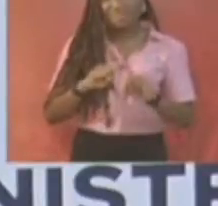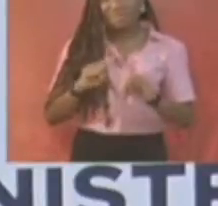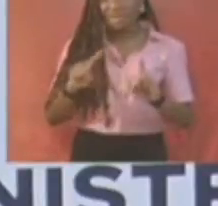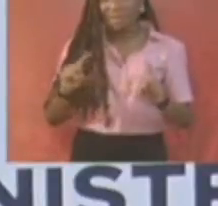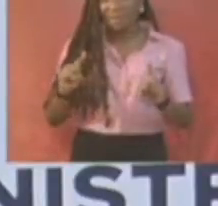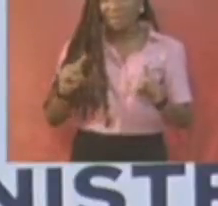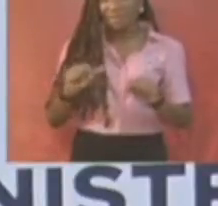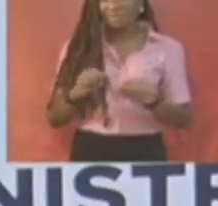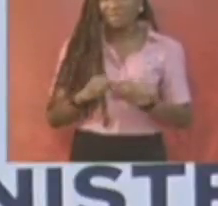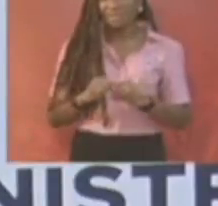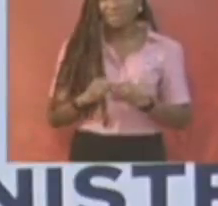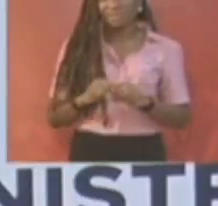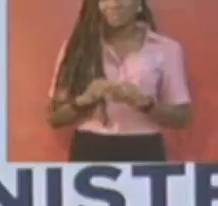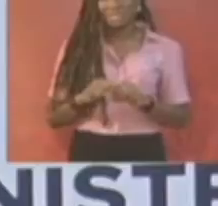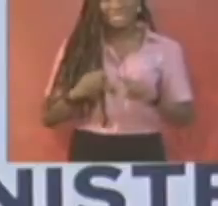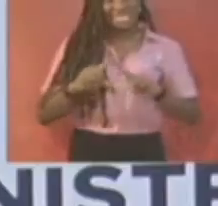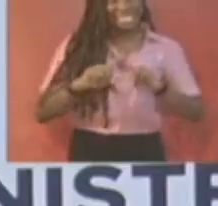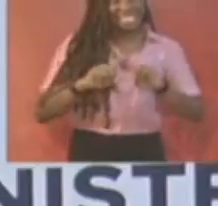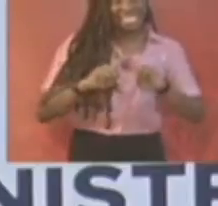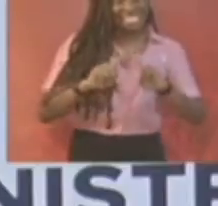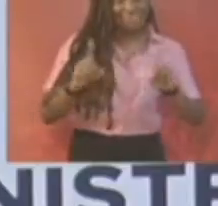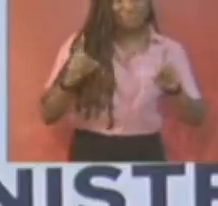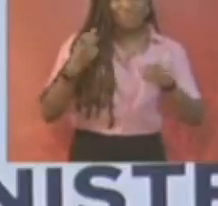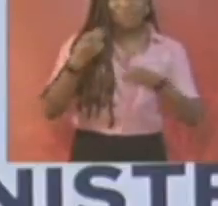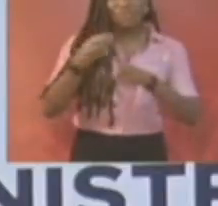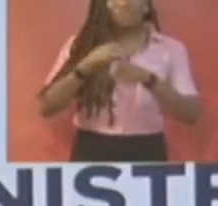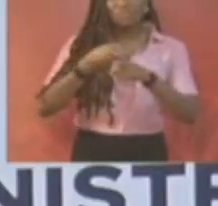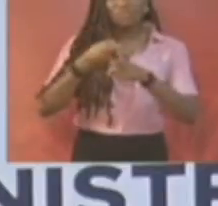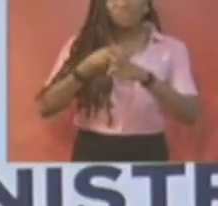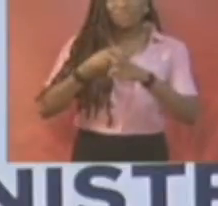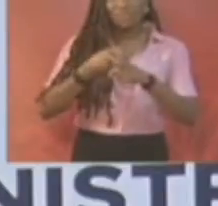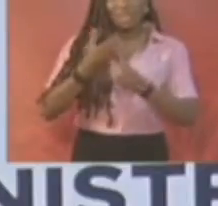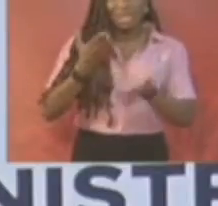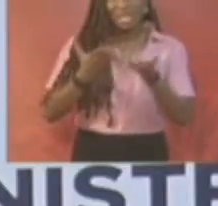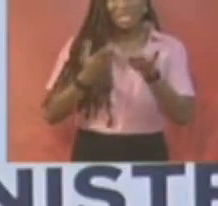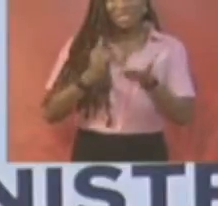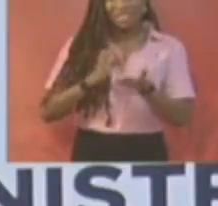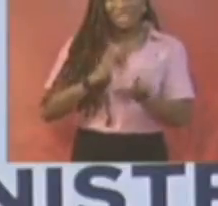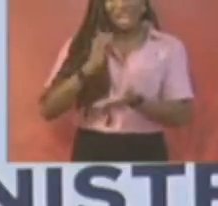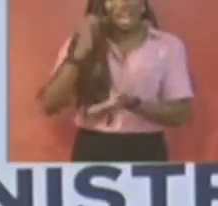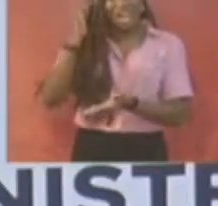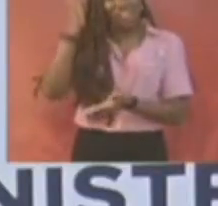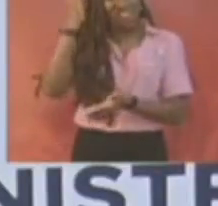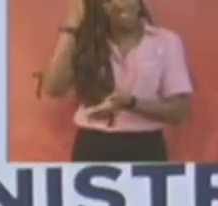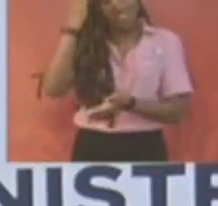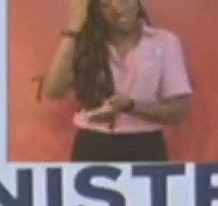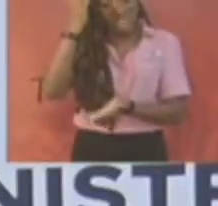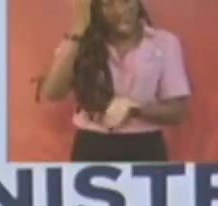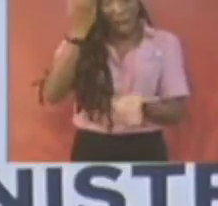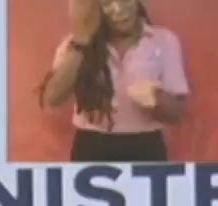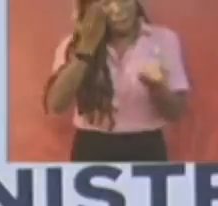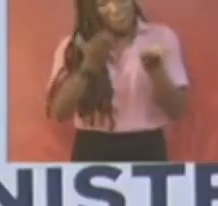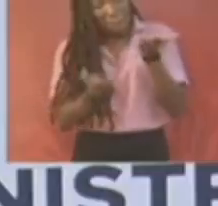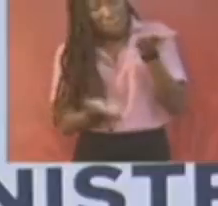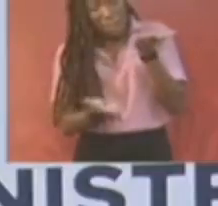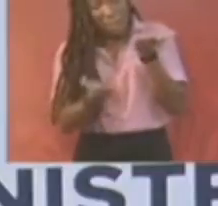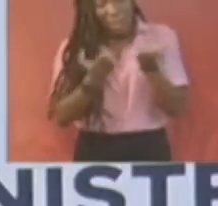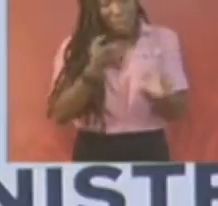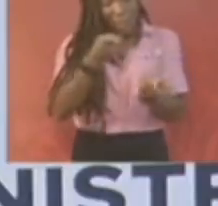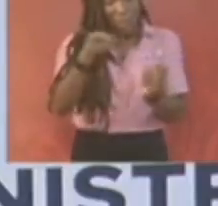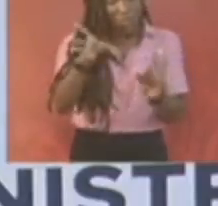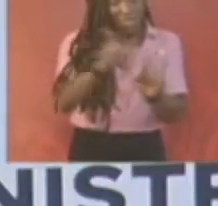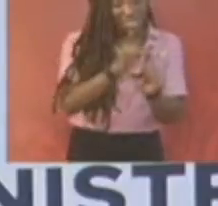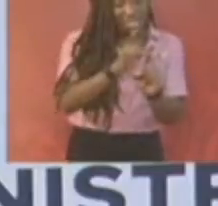from identification of potential risk of exposure because of where a person may or may not have been. We cannot